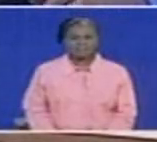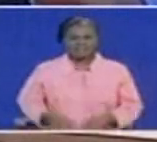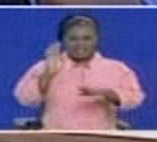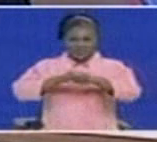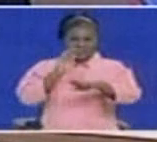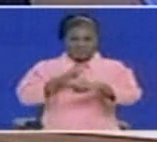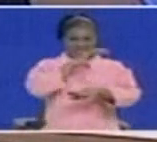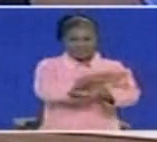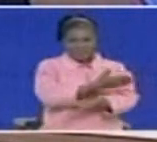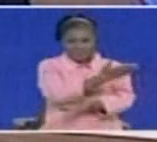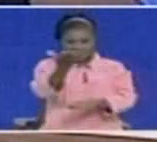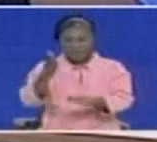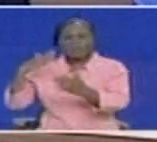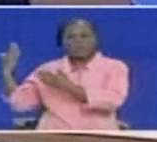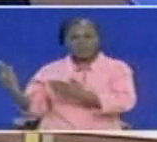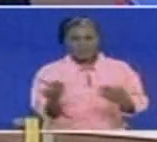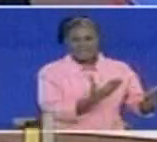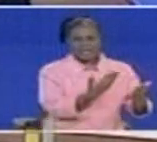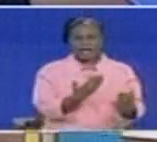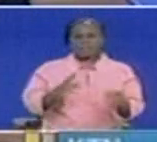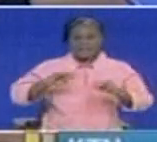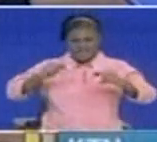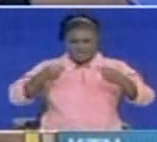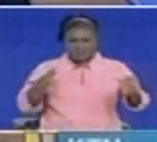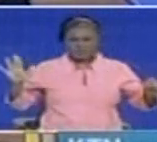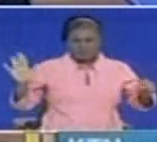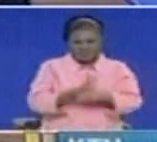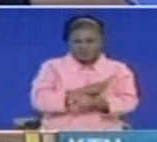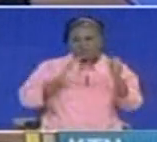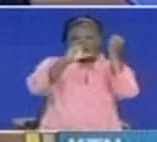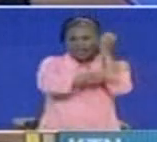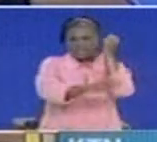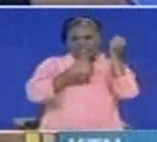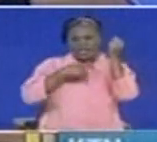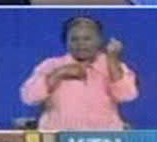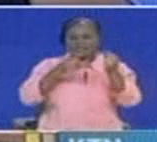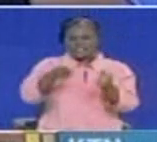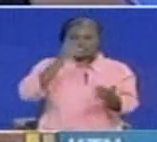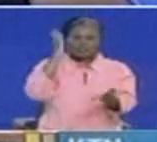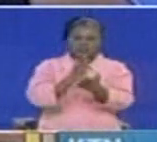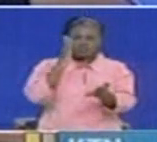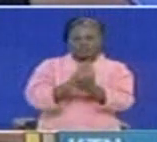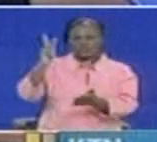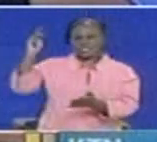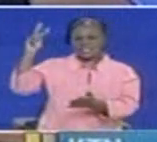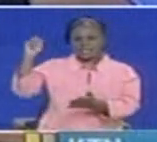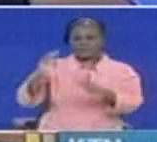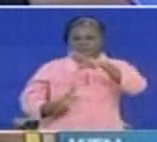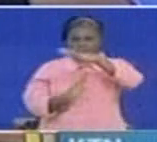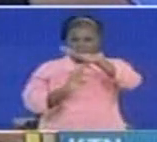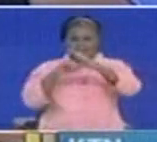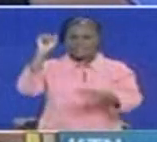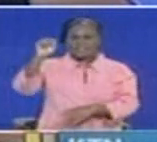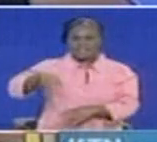very good evening to you and welcome to the most comprehensive bulletin in the country. This is certainly KTN Prime. Yes,